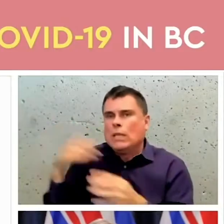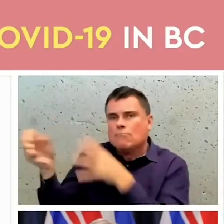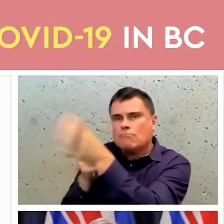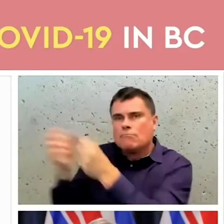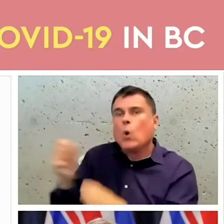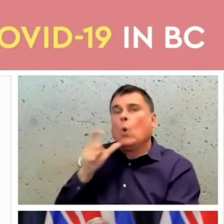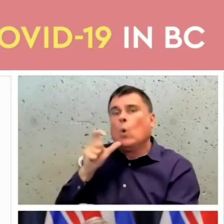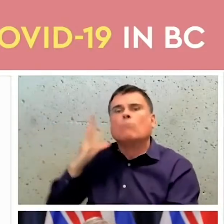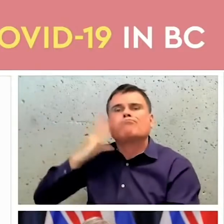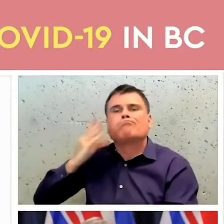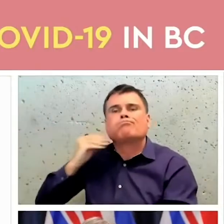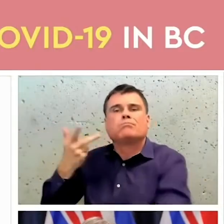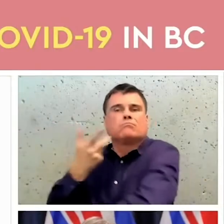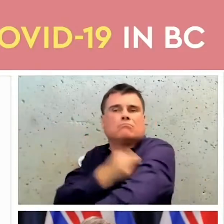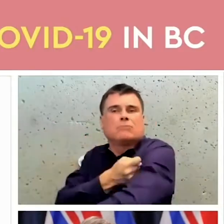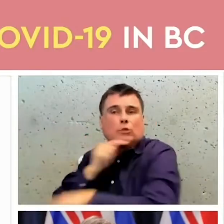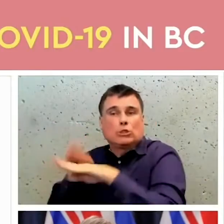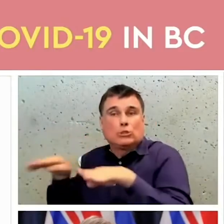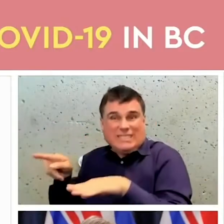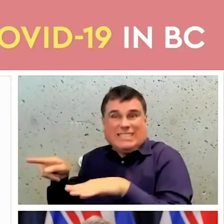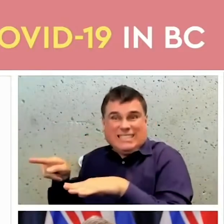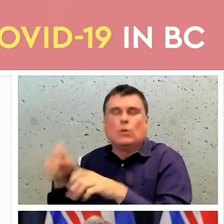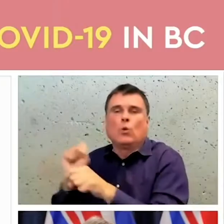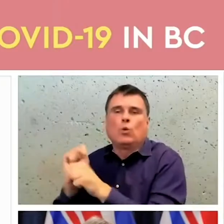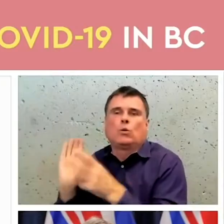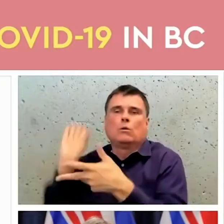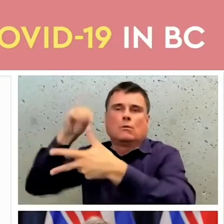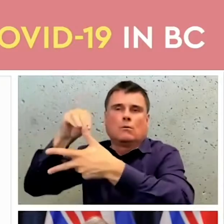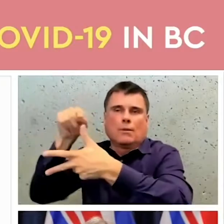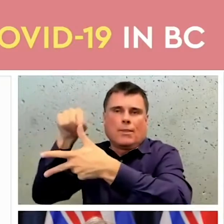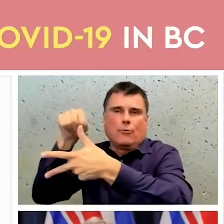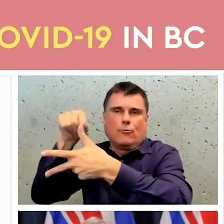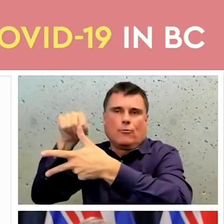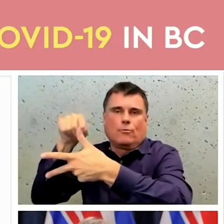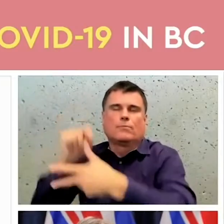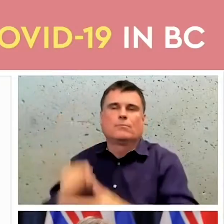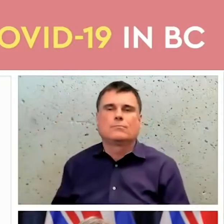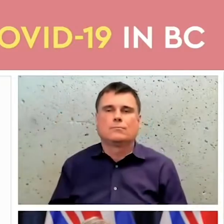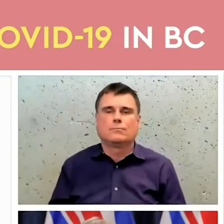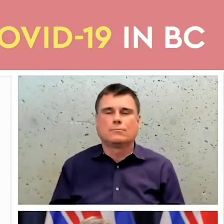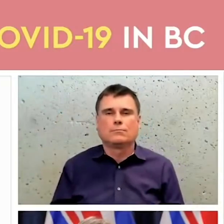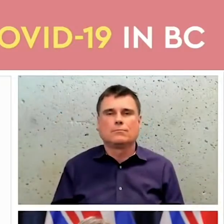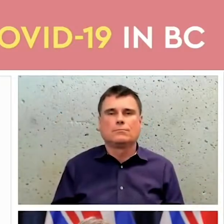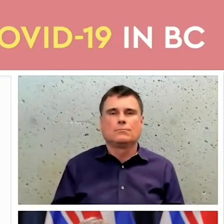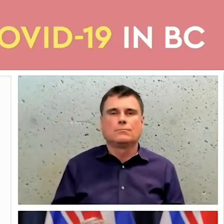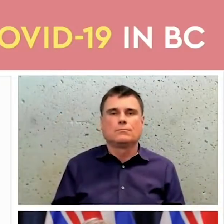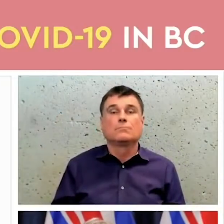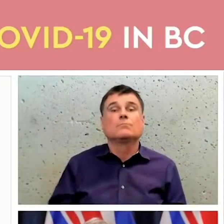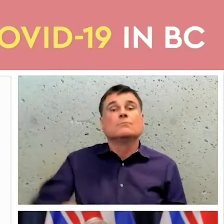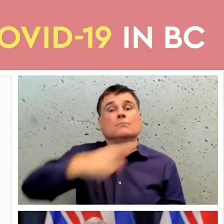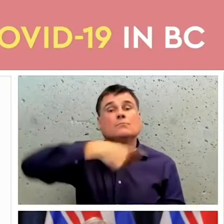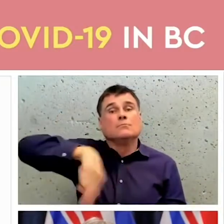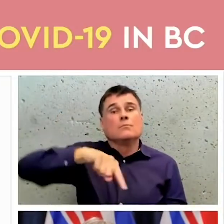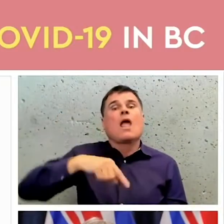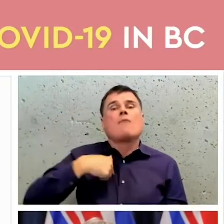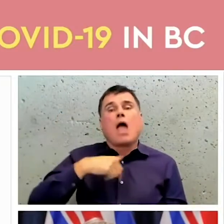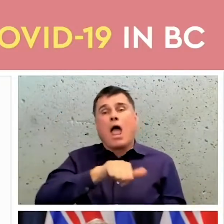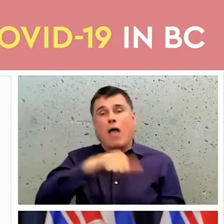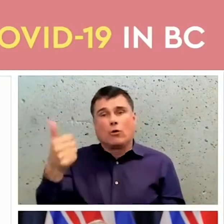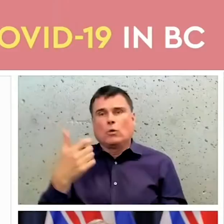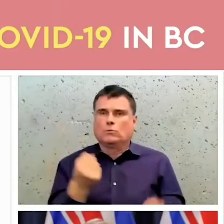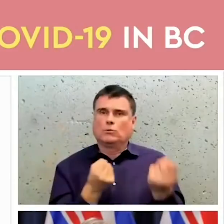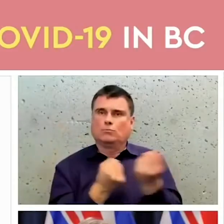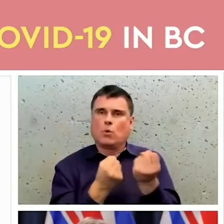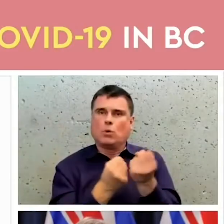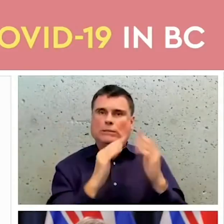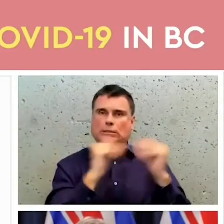said, have on-site supports, and we know that some children are challenged by a fear of needles, a fear of vaccination. They